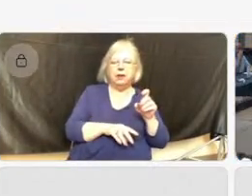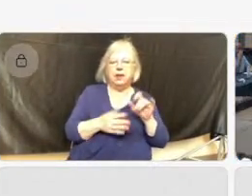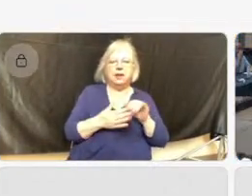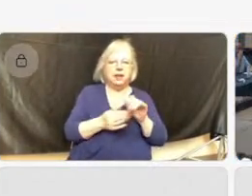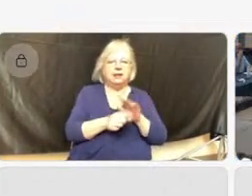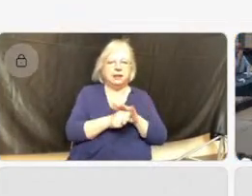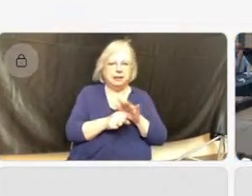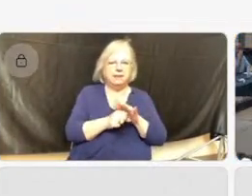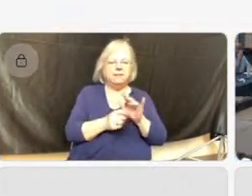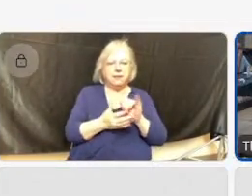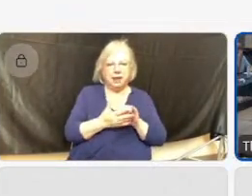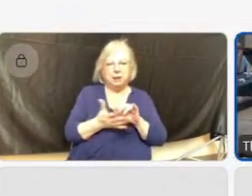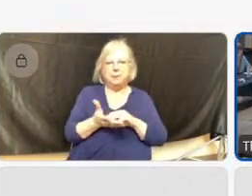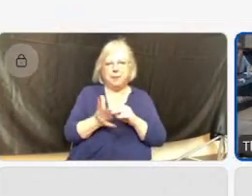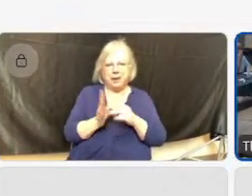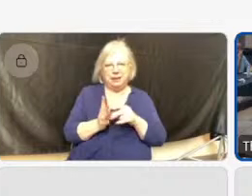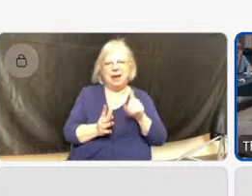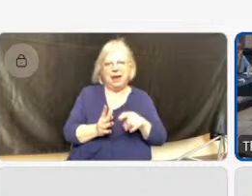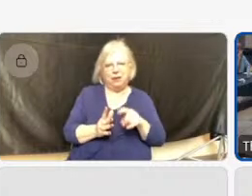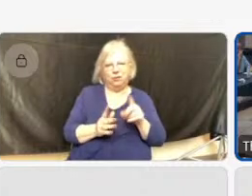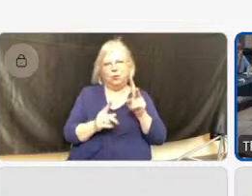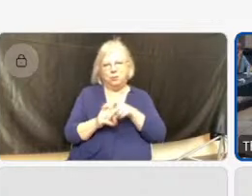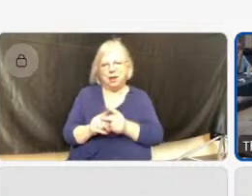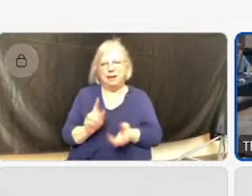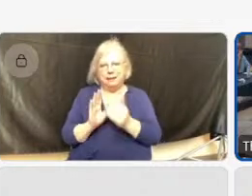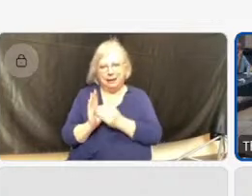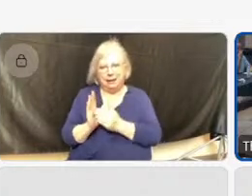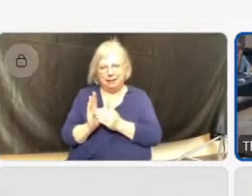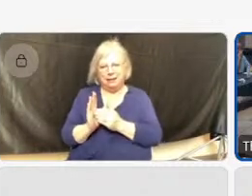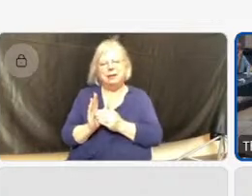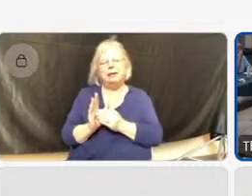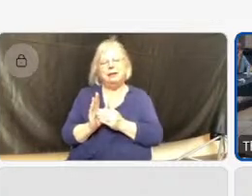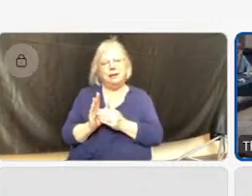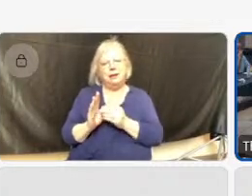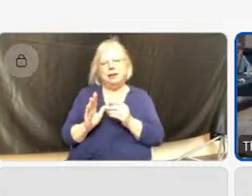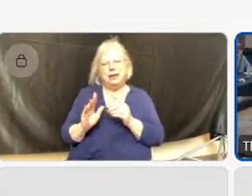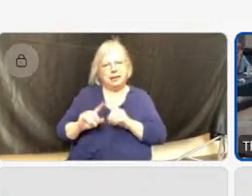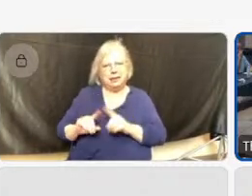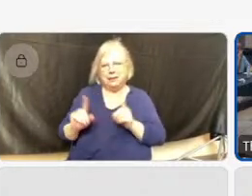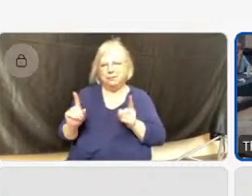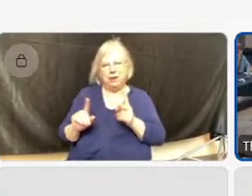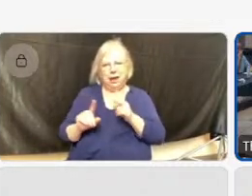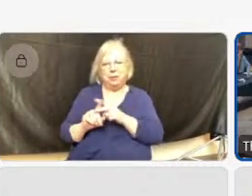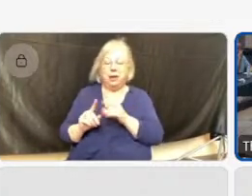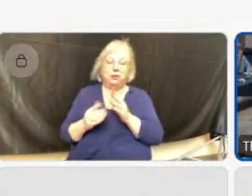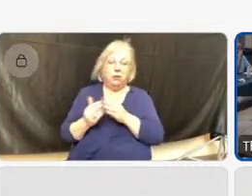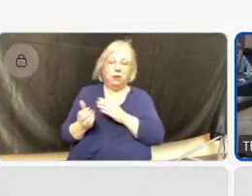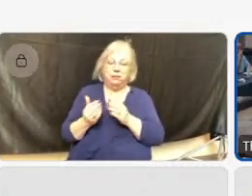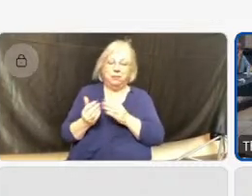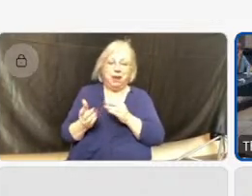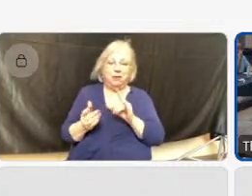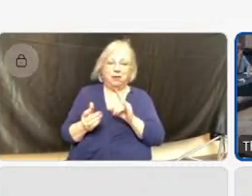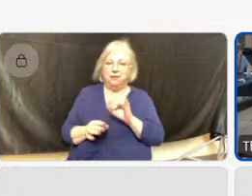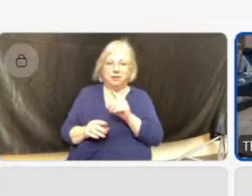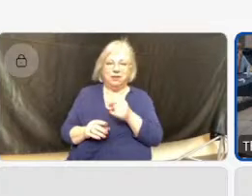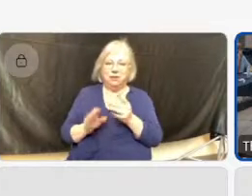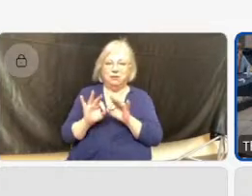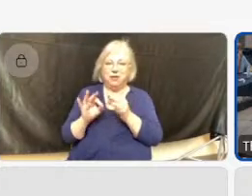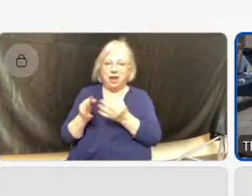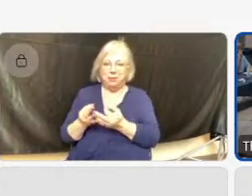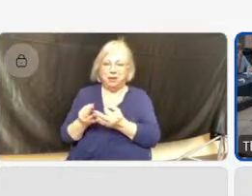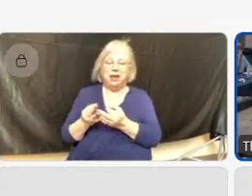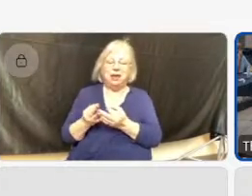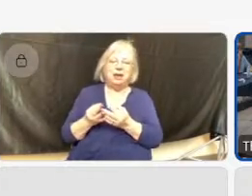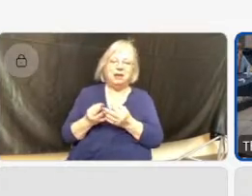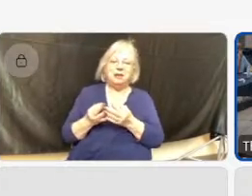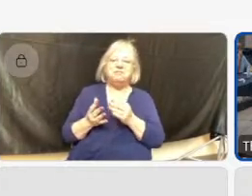enough that it would constitute another application that he has. So if it was even a single family, other than what he has,